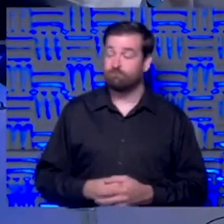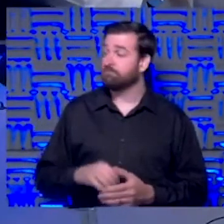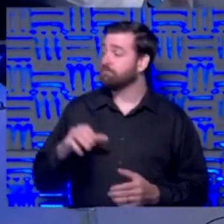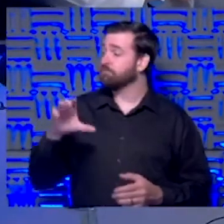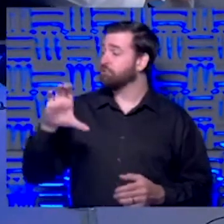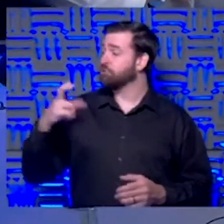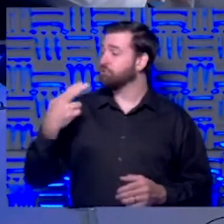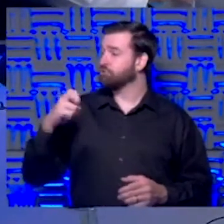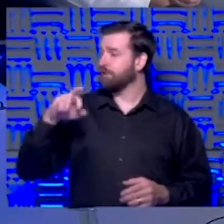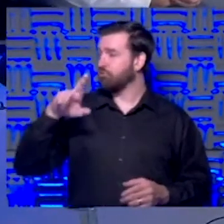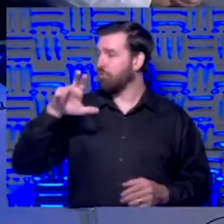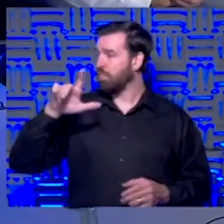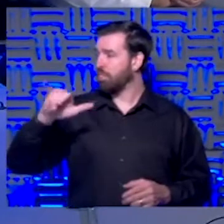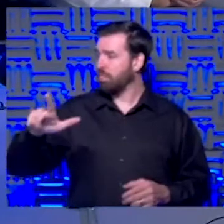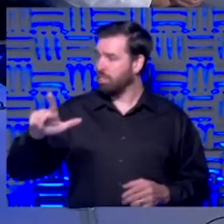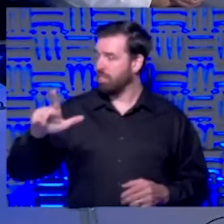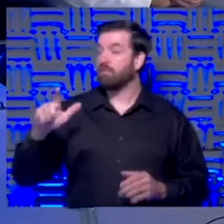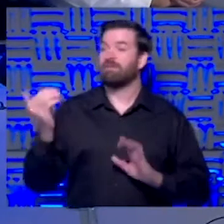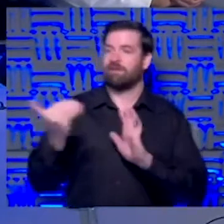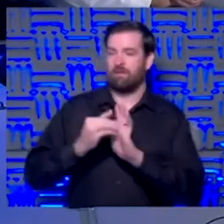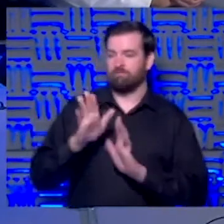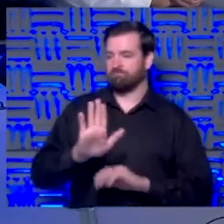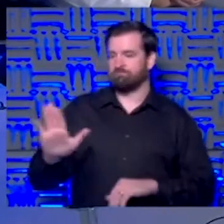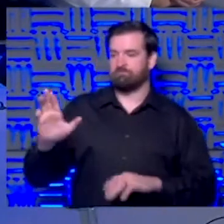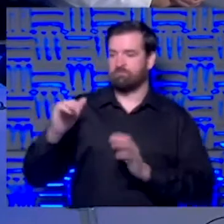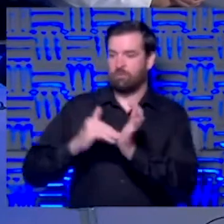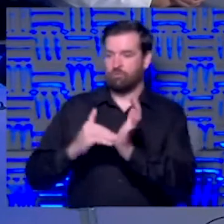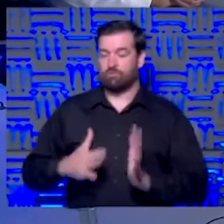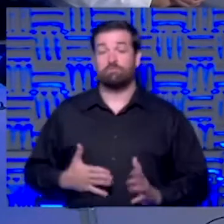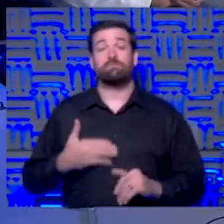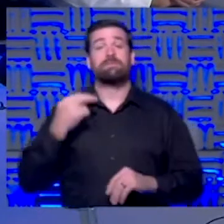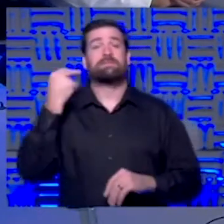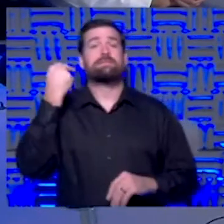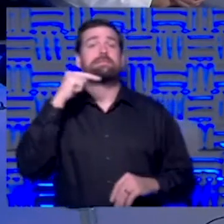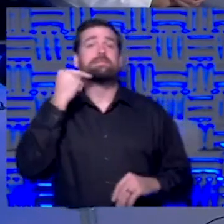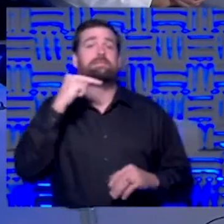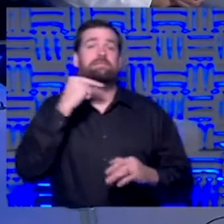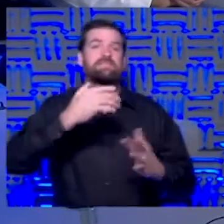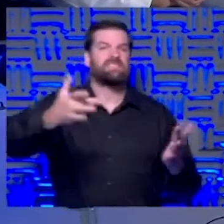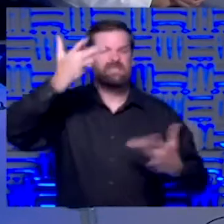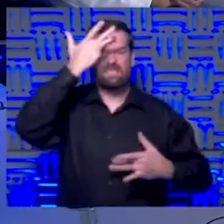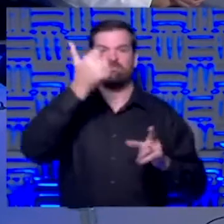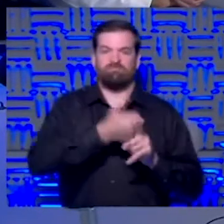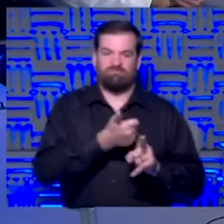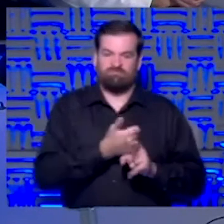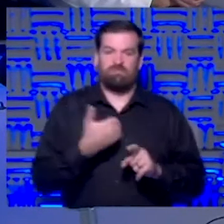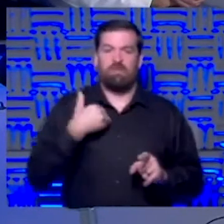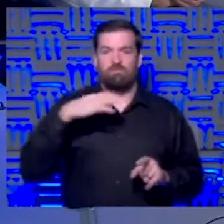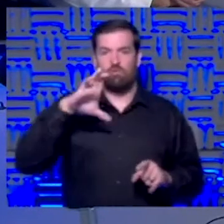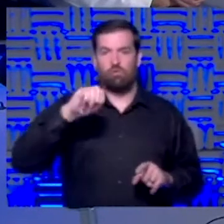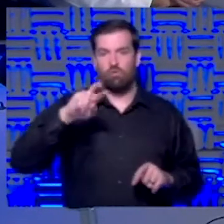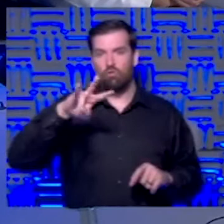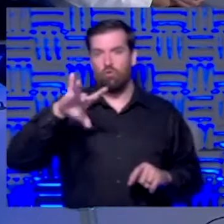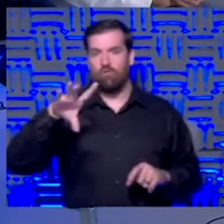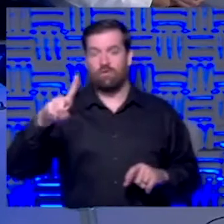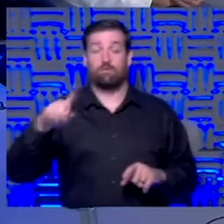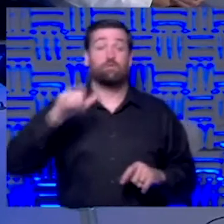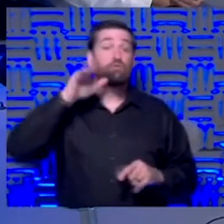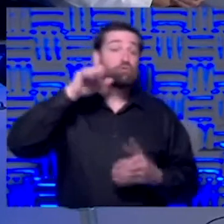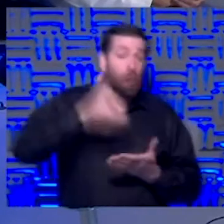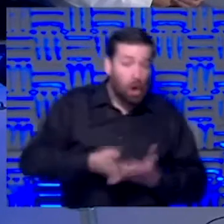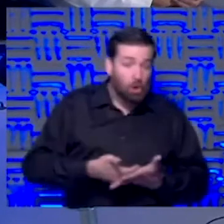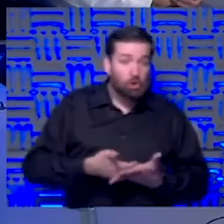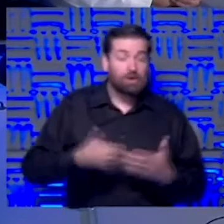Cheryl has a question, again for the doctors. My niece got sick and tested positive for COVID. Her daughter has the same symptoms